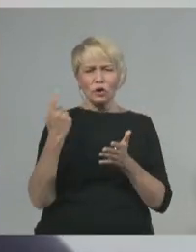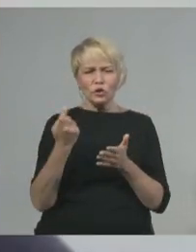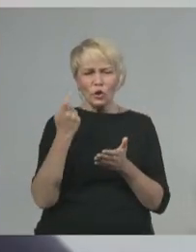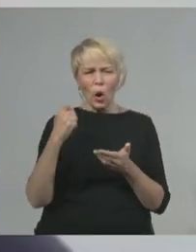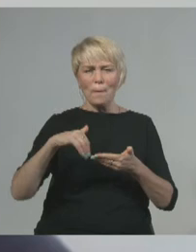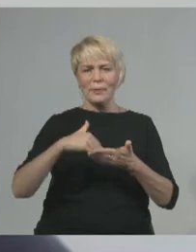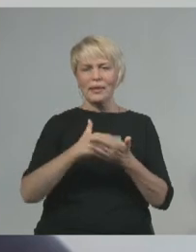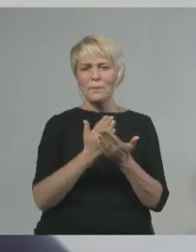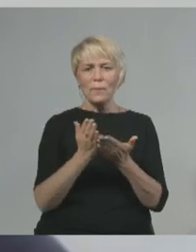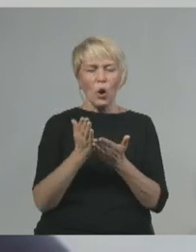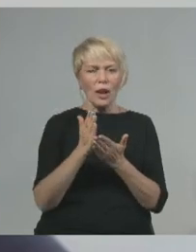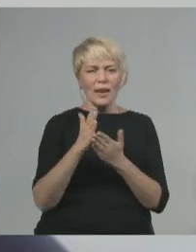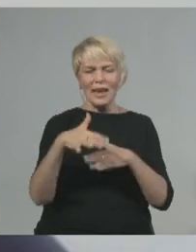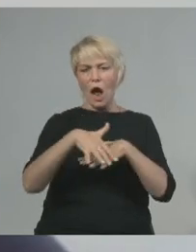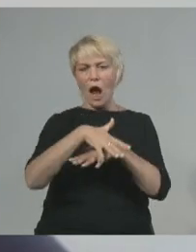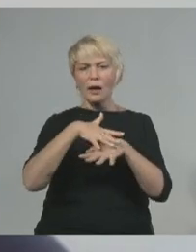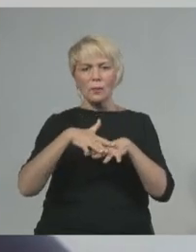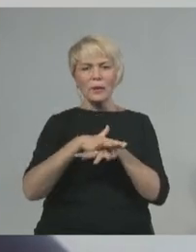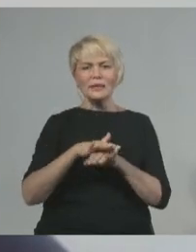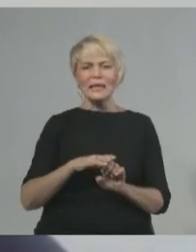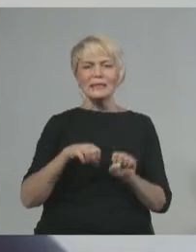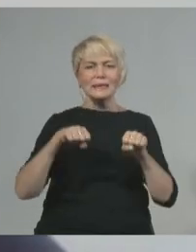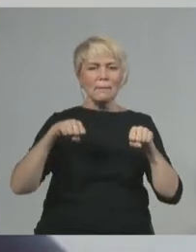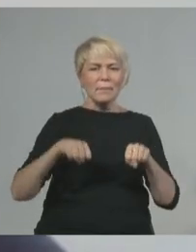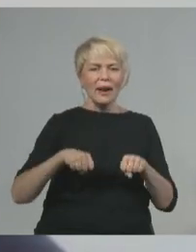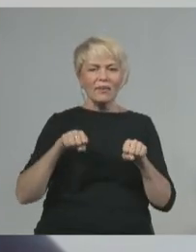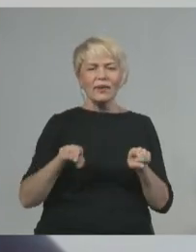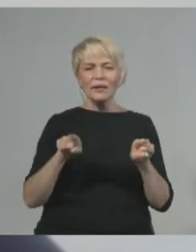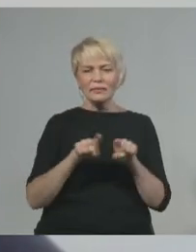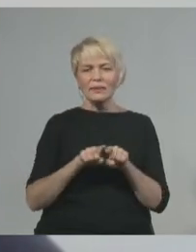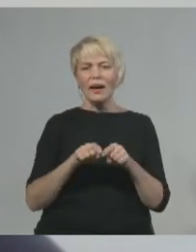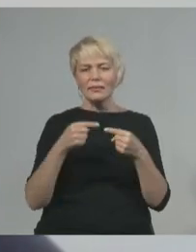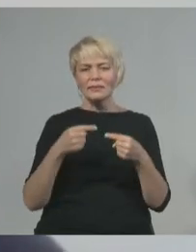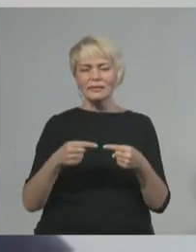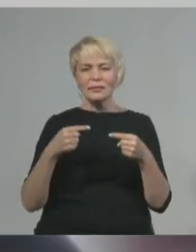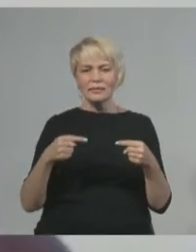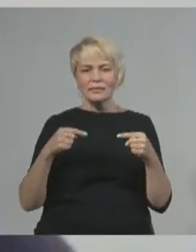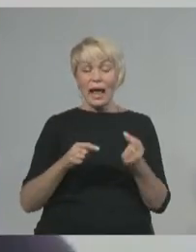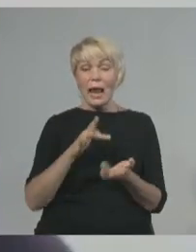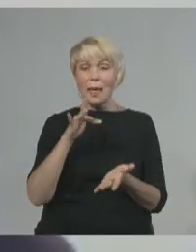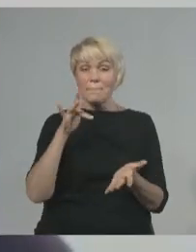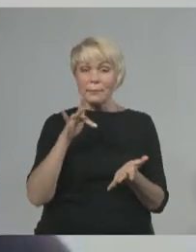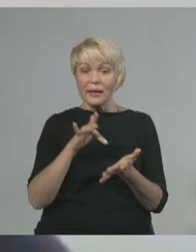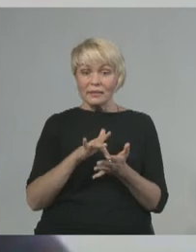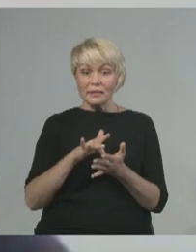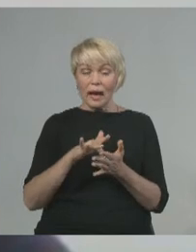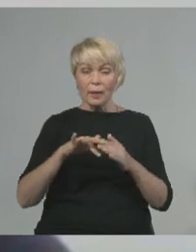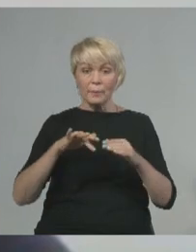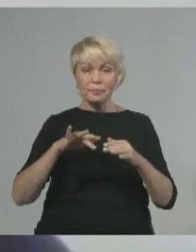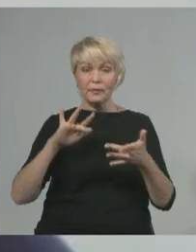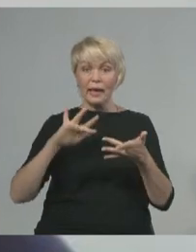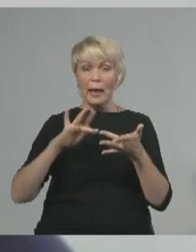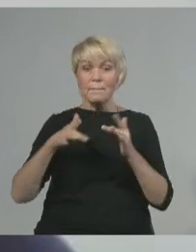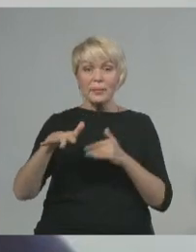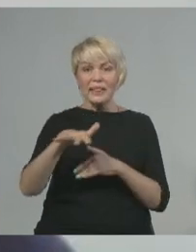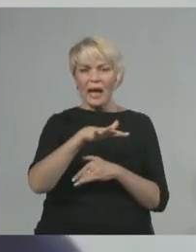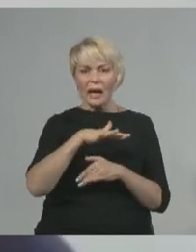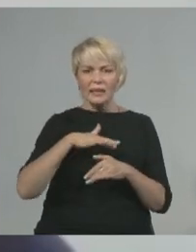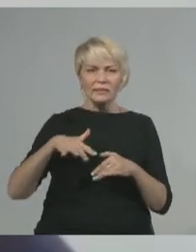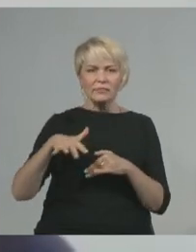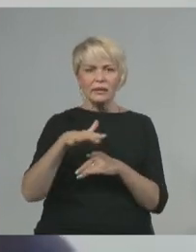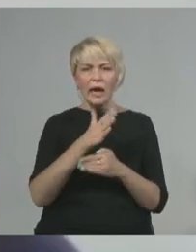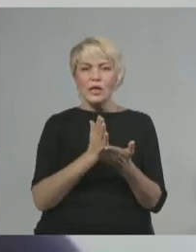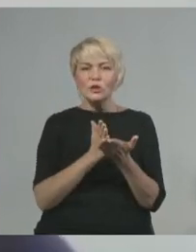and the aim of this of this platform is to open a safe space to